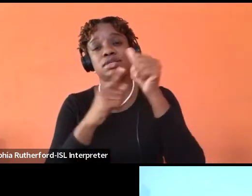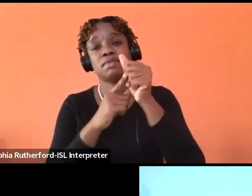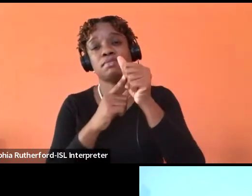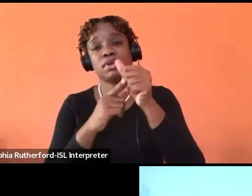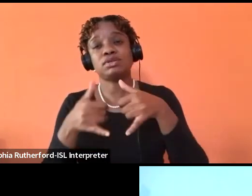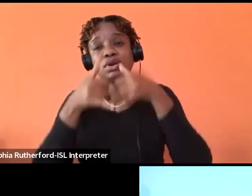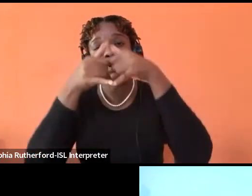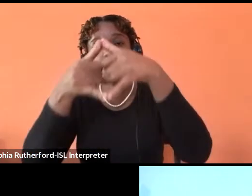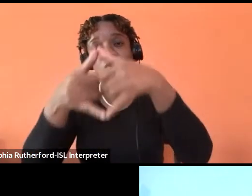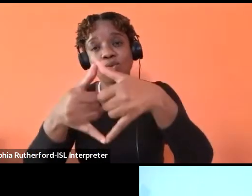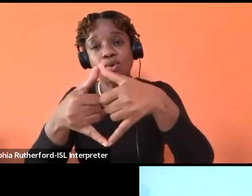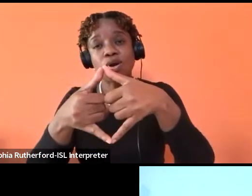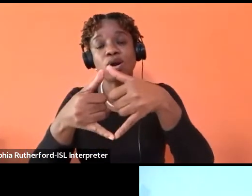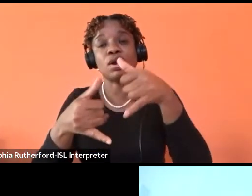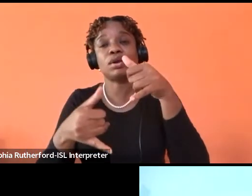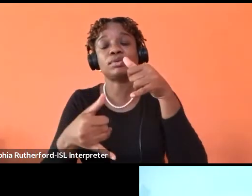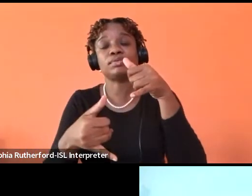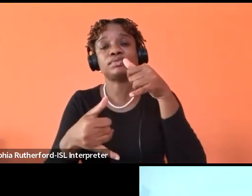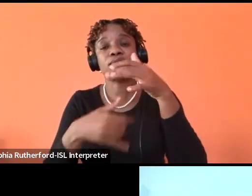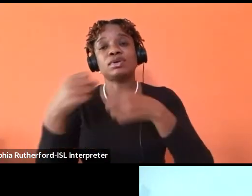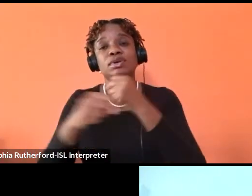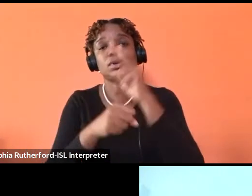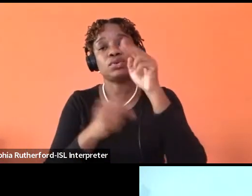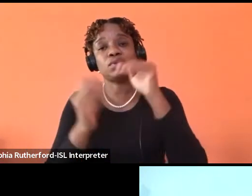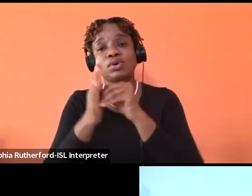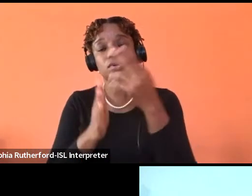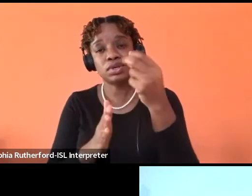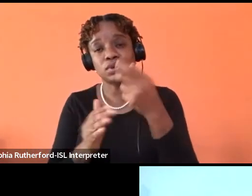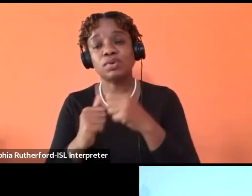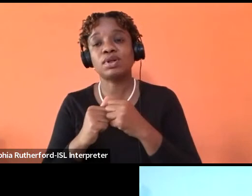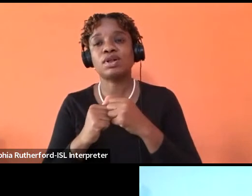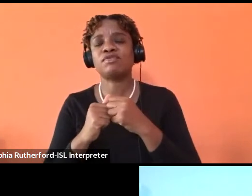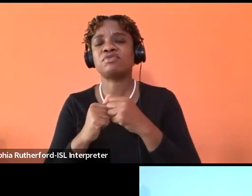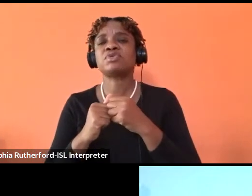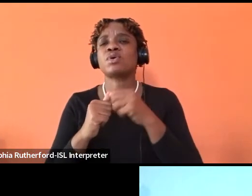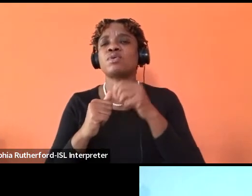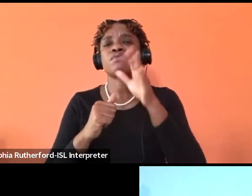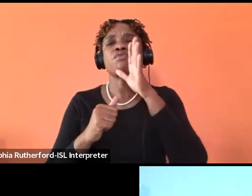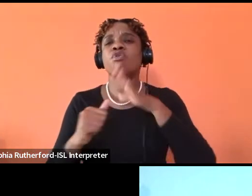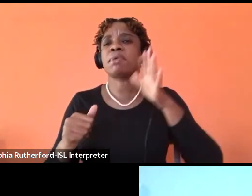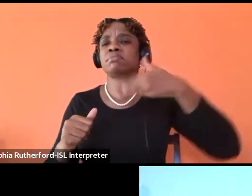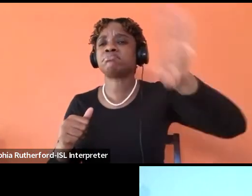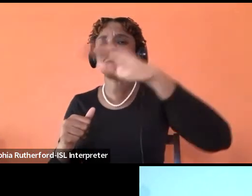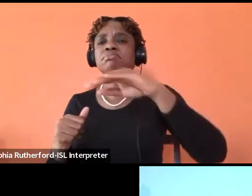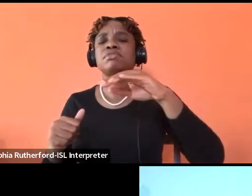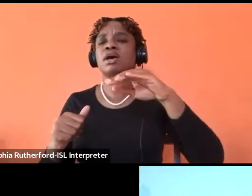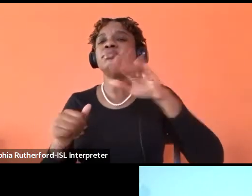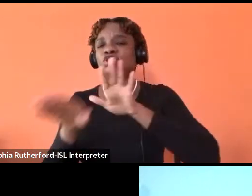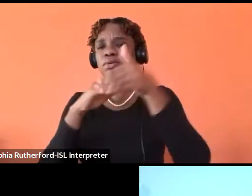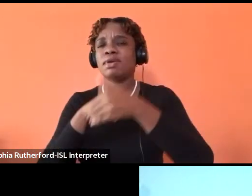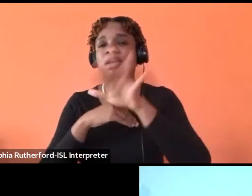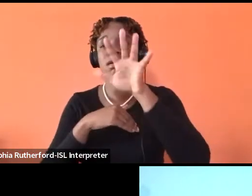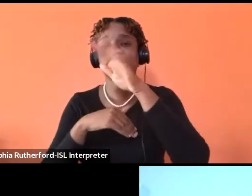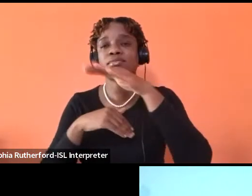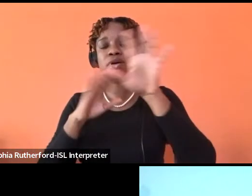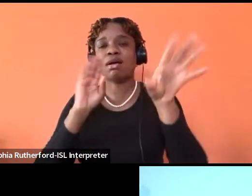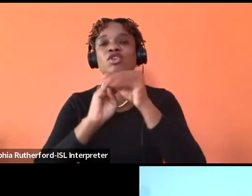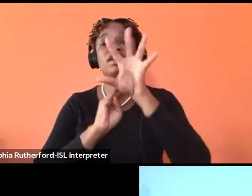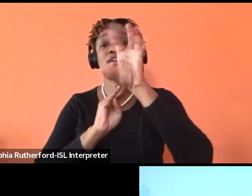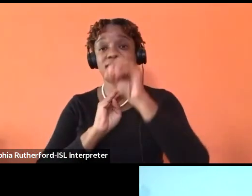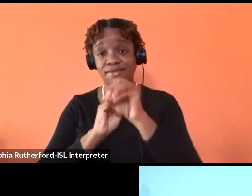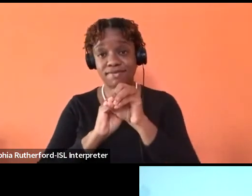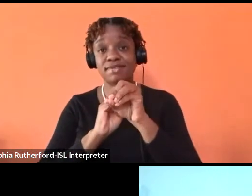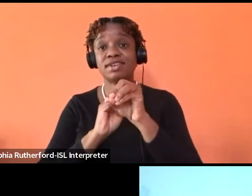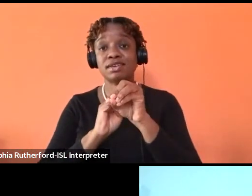in 2012, 50 Most Outstanding Jamaican Women, and it is quite a